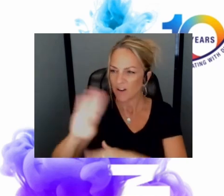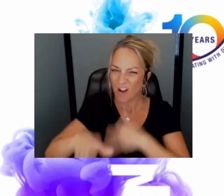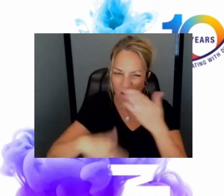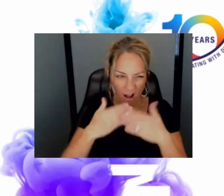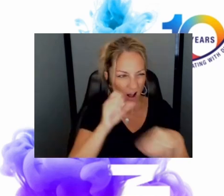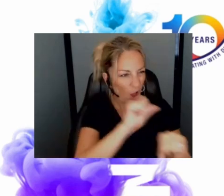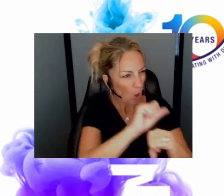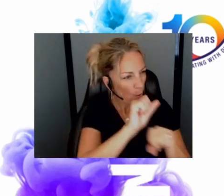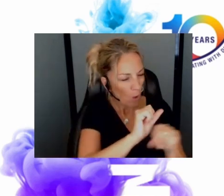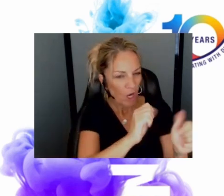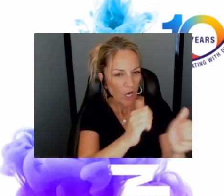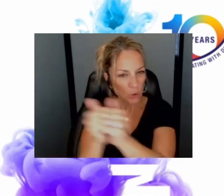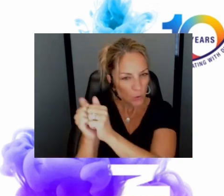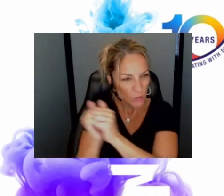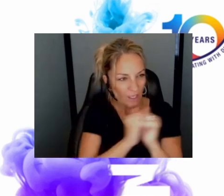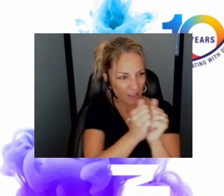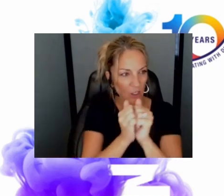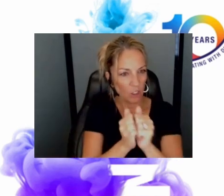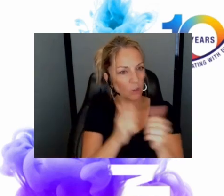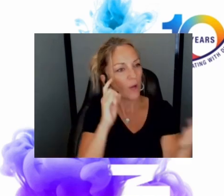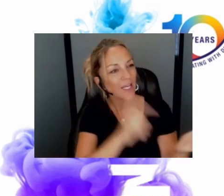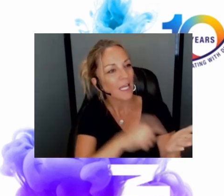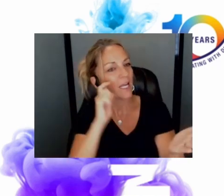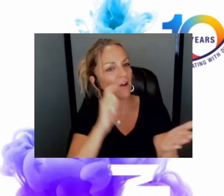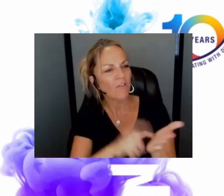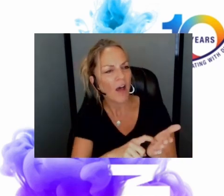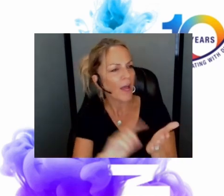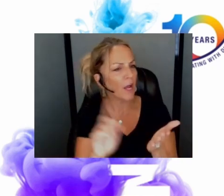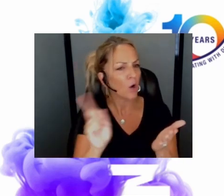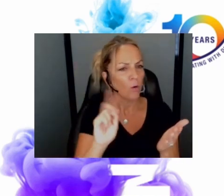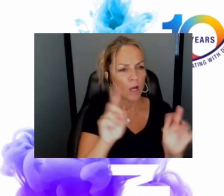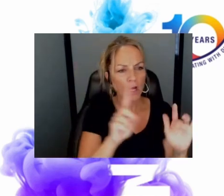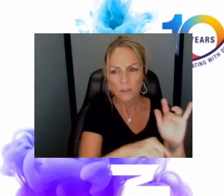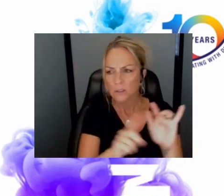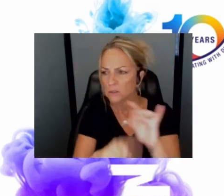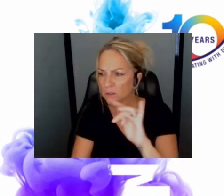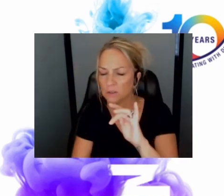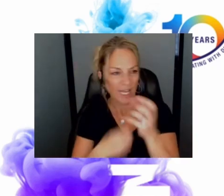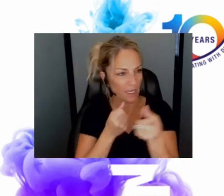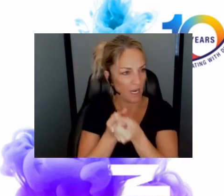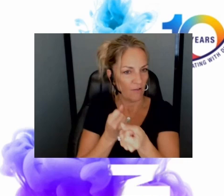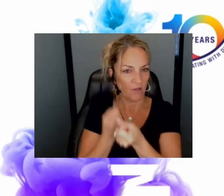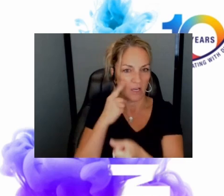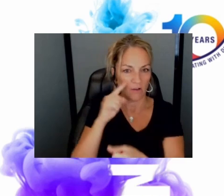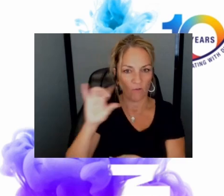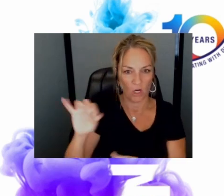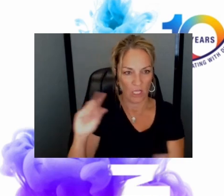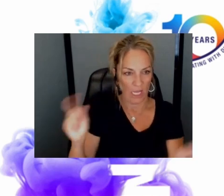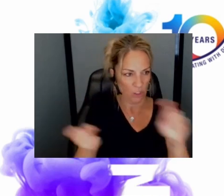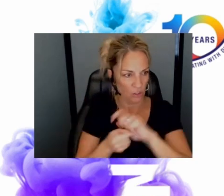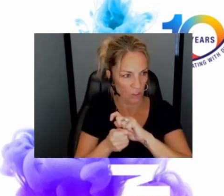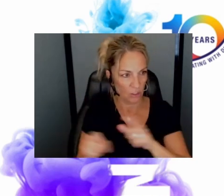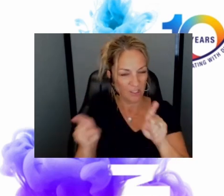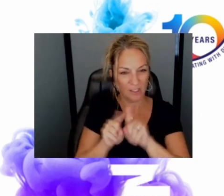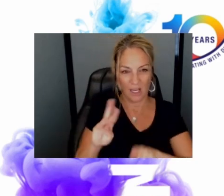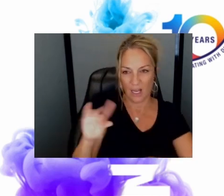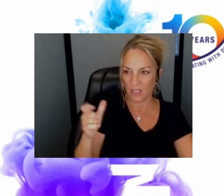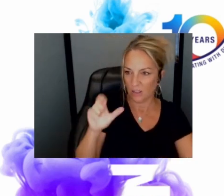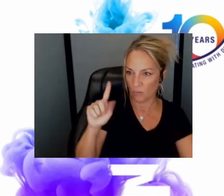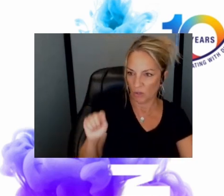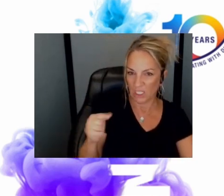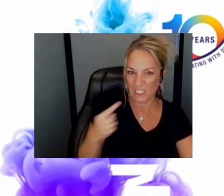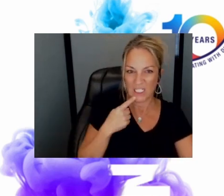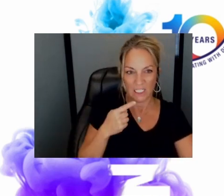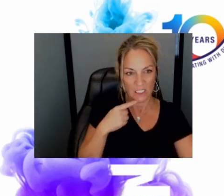to identify those gaps in accessibility and then to advocate for the necessary changes. And as Bridget said, like we need to understand who the decision